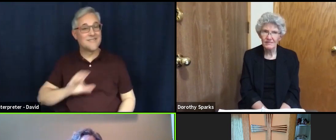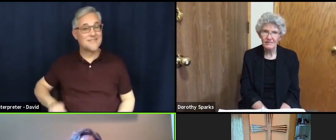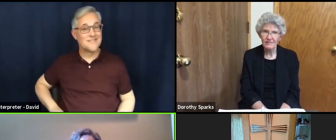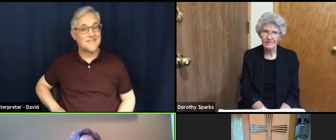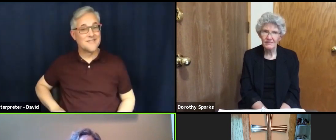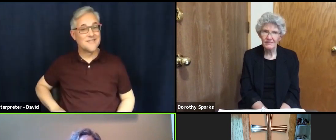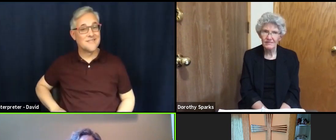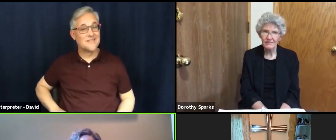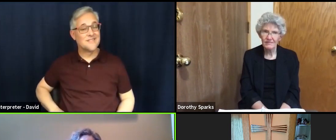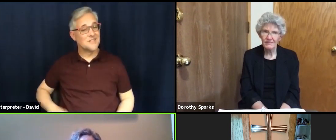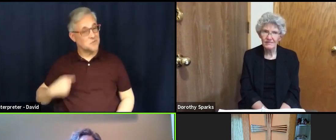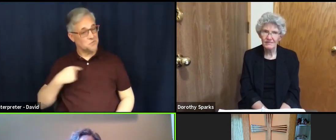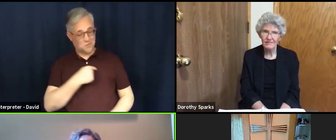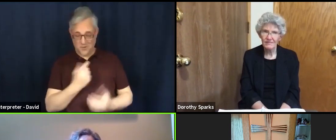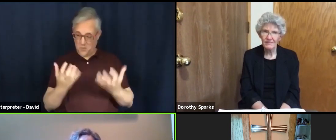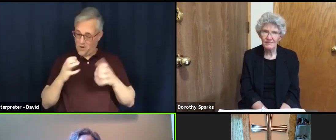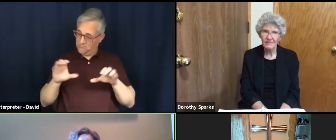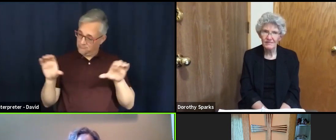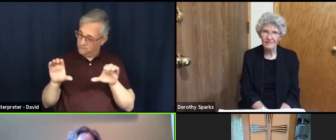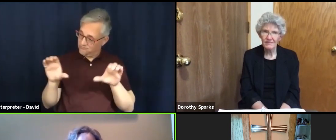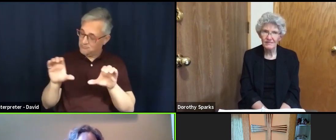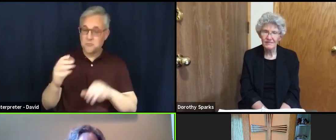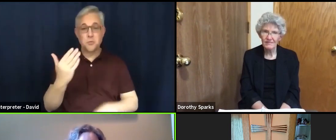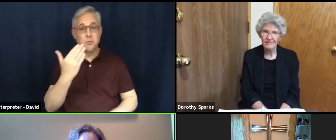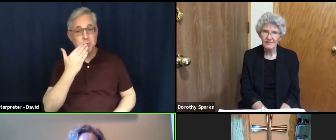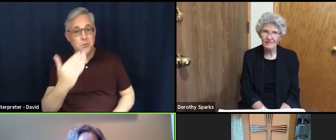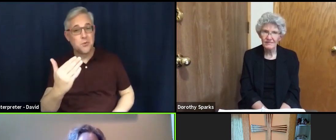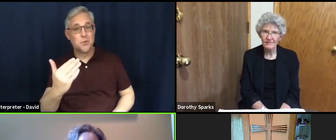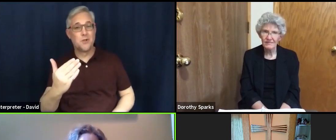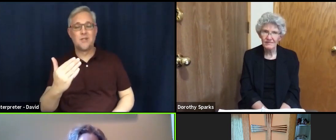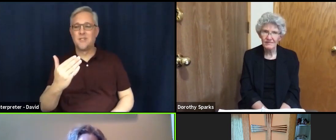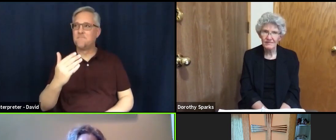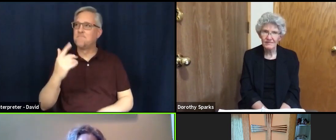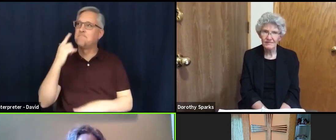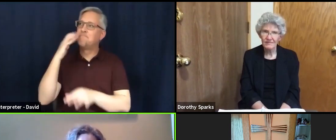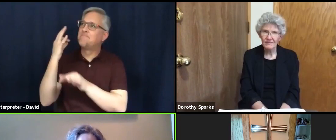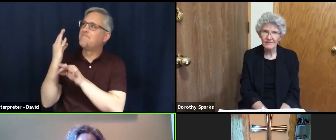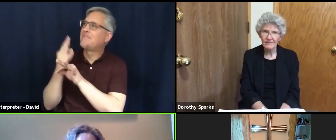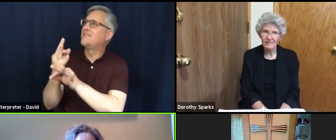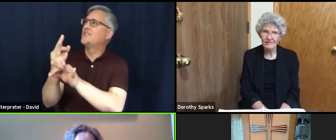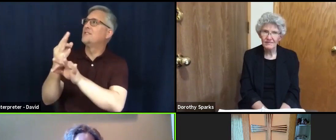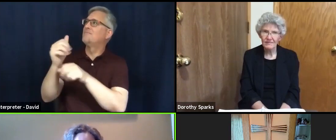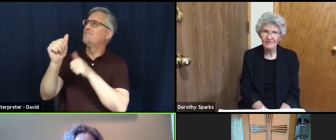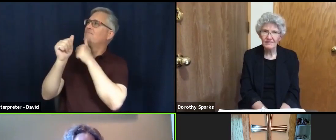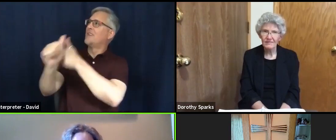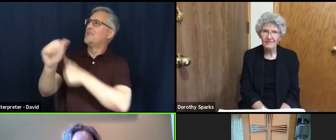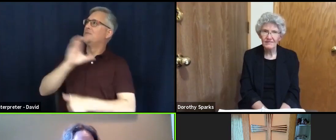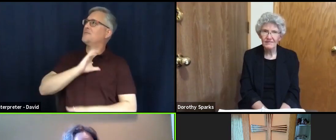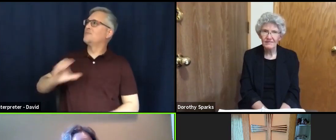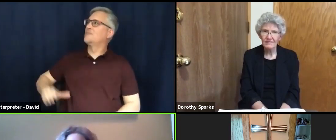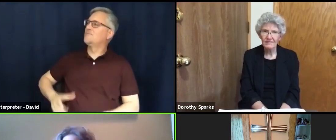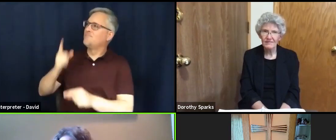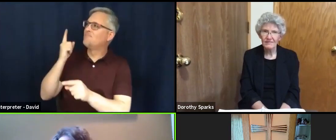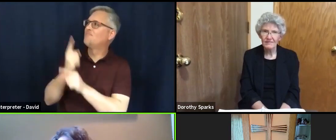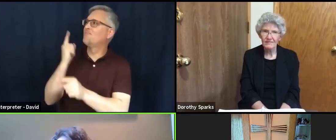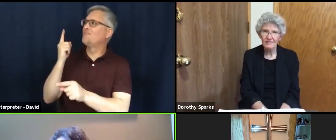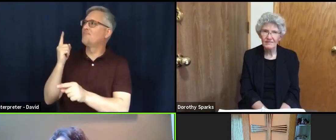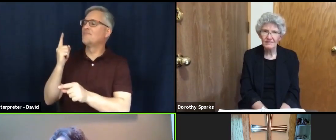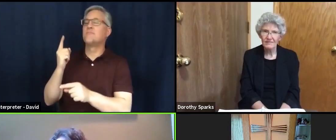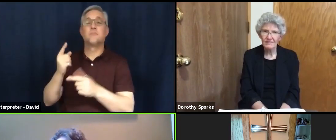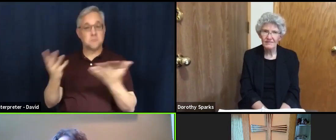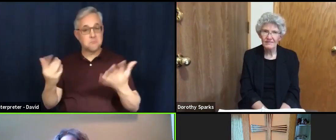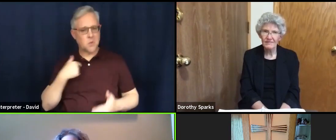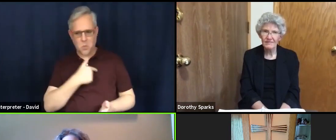faithful Christians. So we ask, what can we do? How can we help? What can we do?